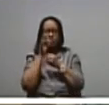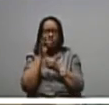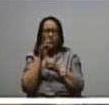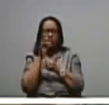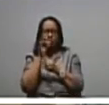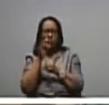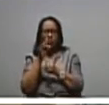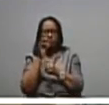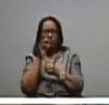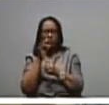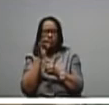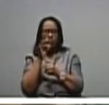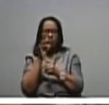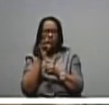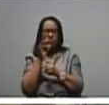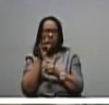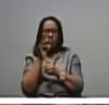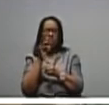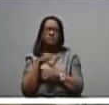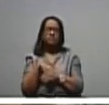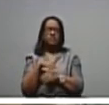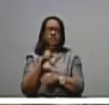very, very thirsty.